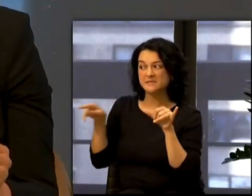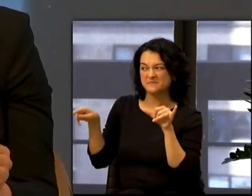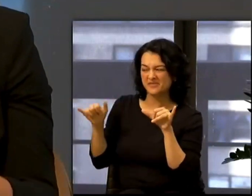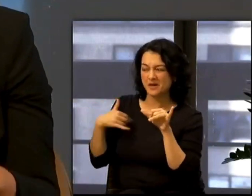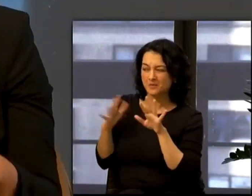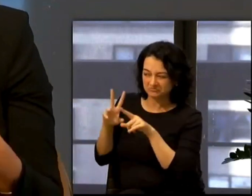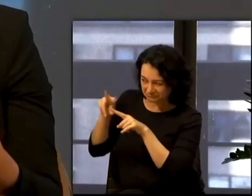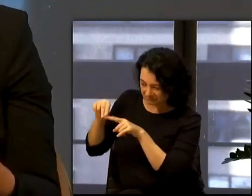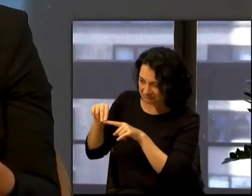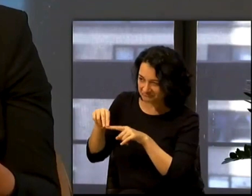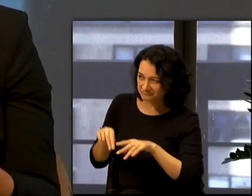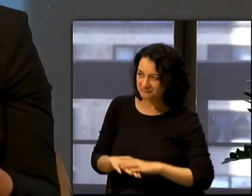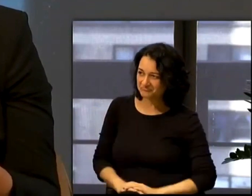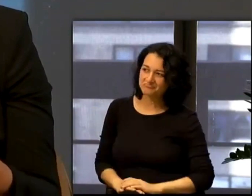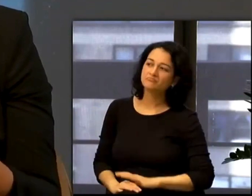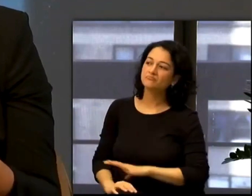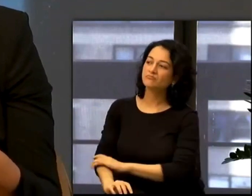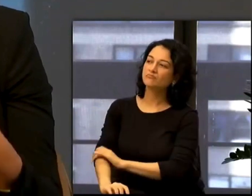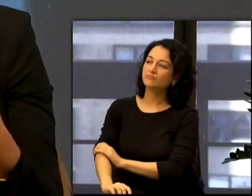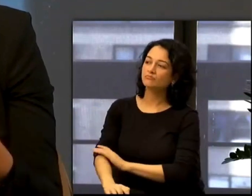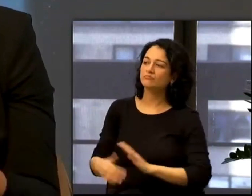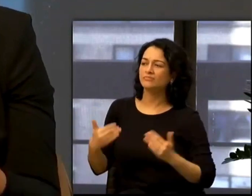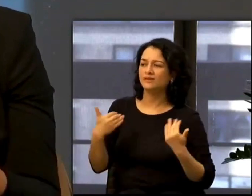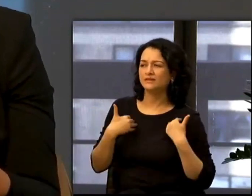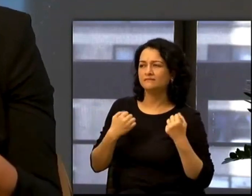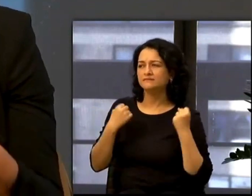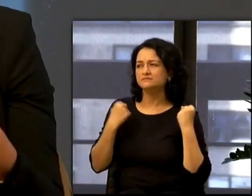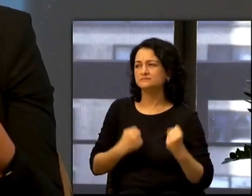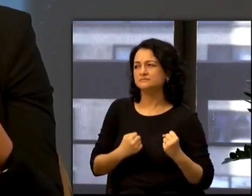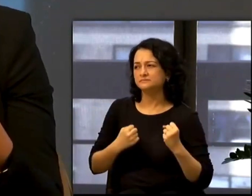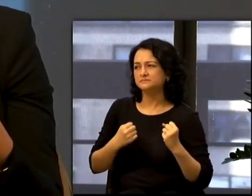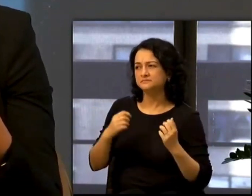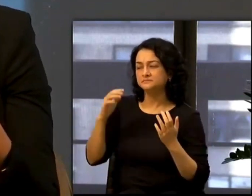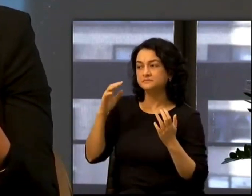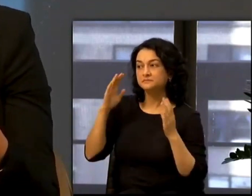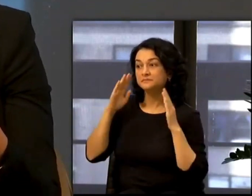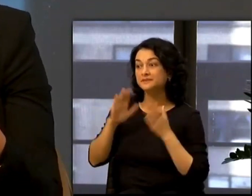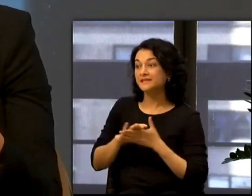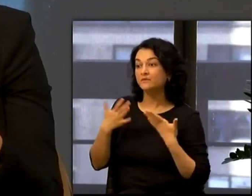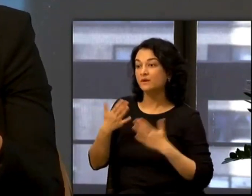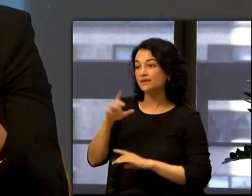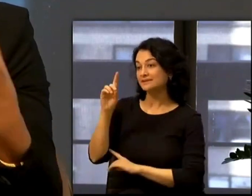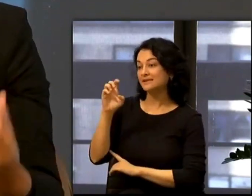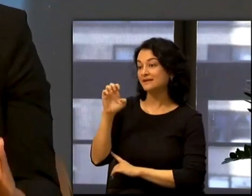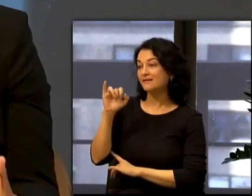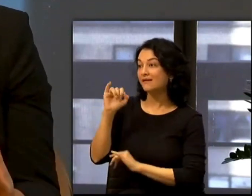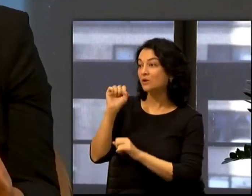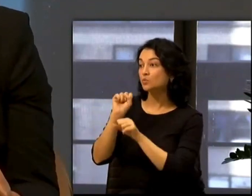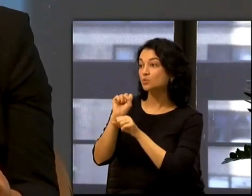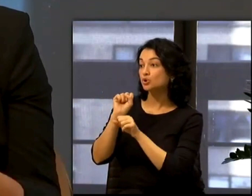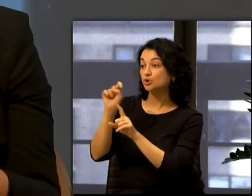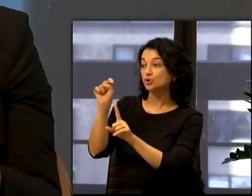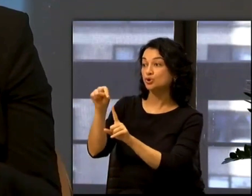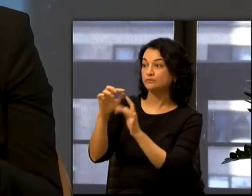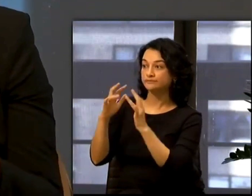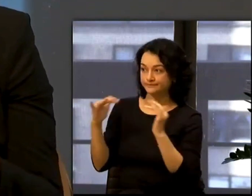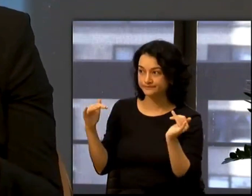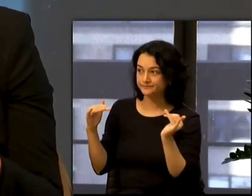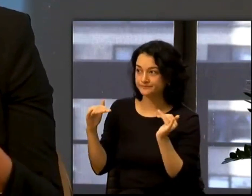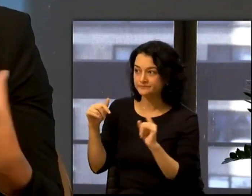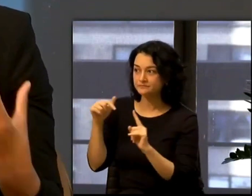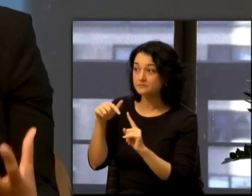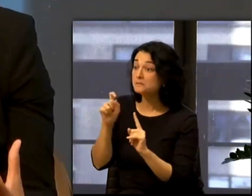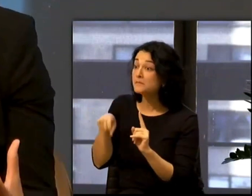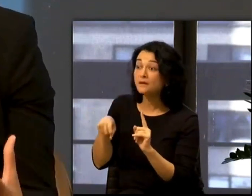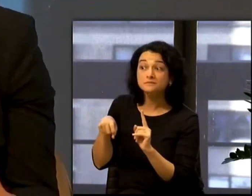work. One is that you have to be very specific about what you're looking to solve for, right? So in the case of an organization